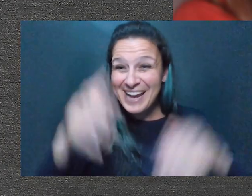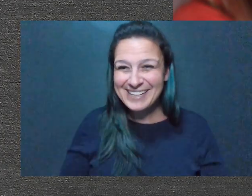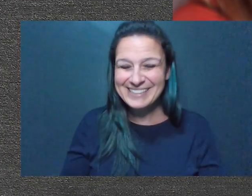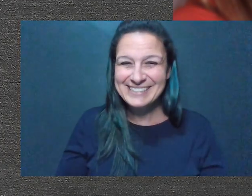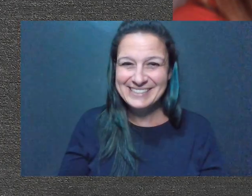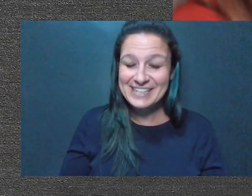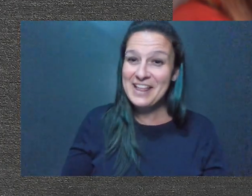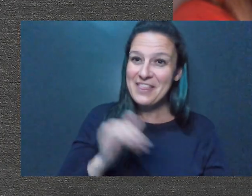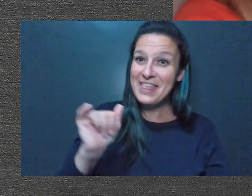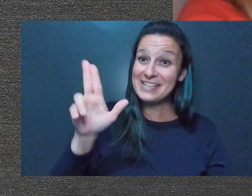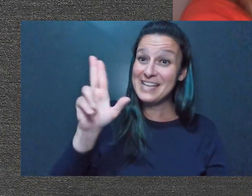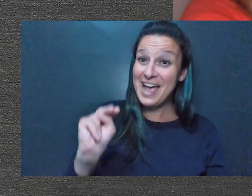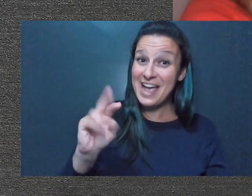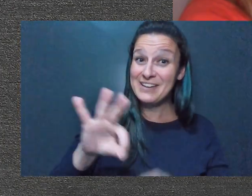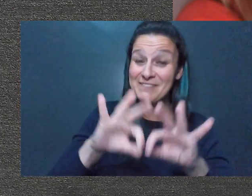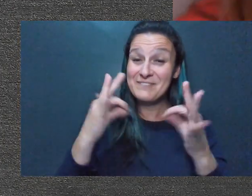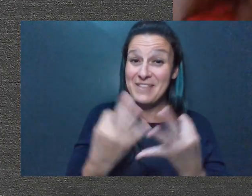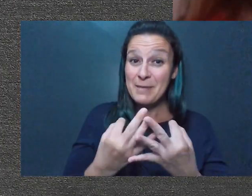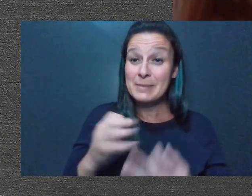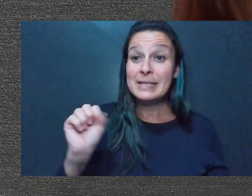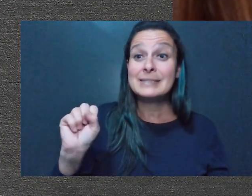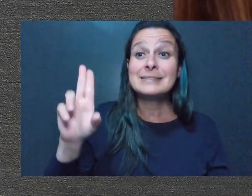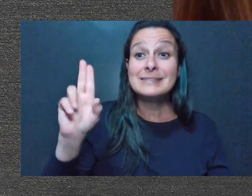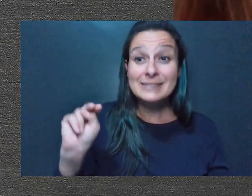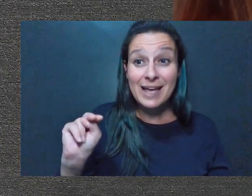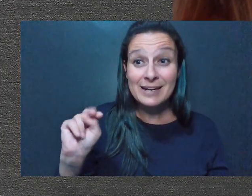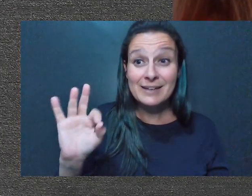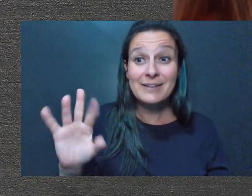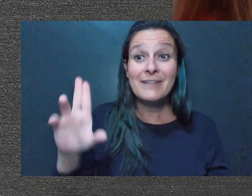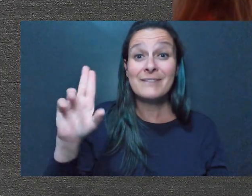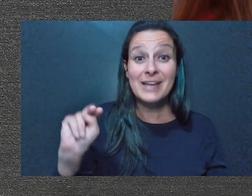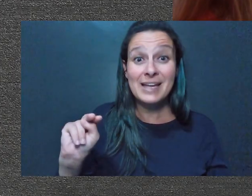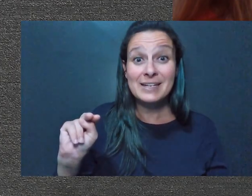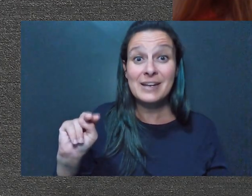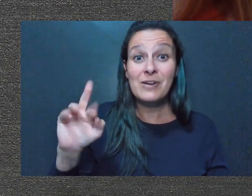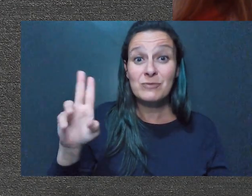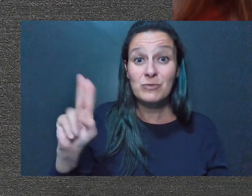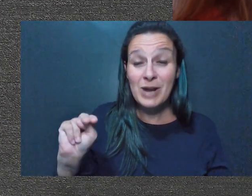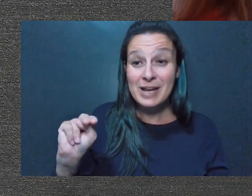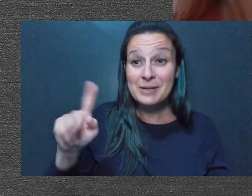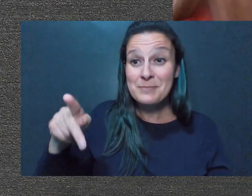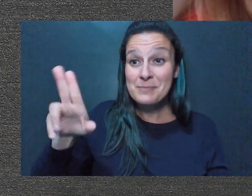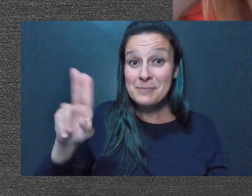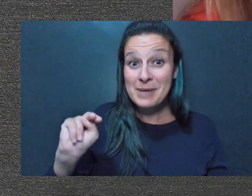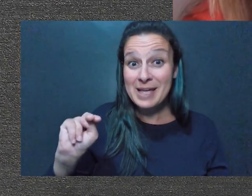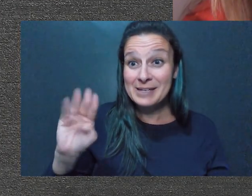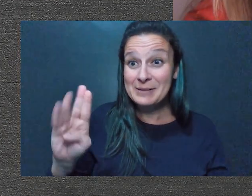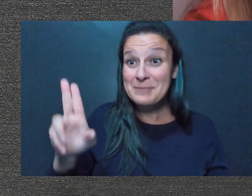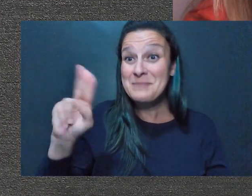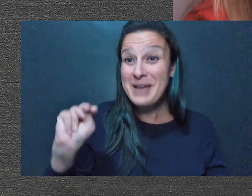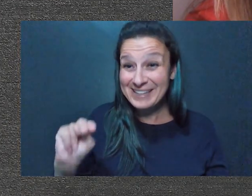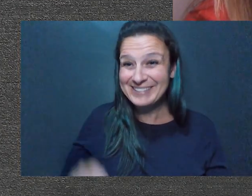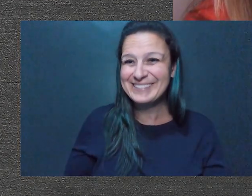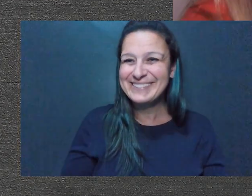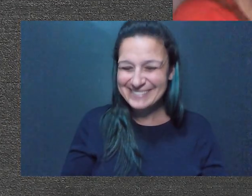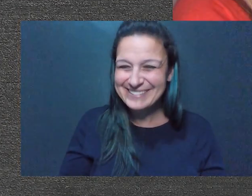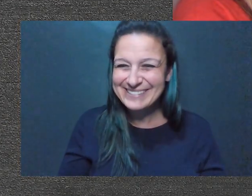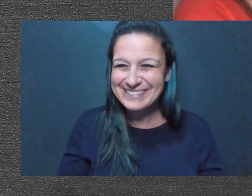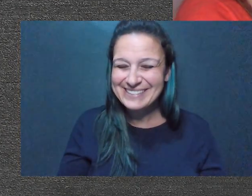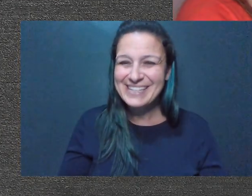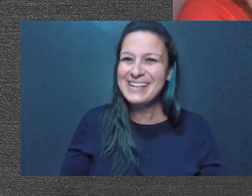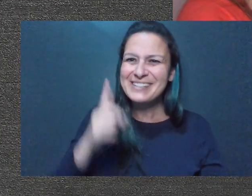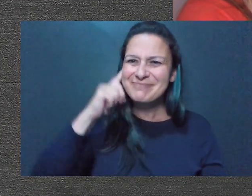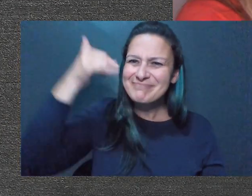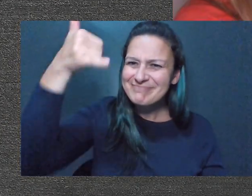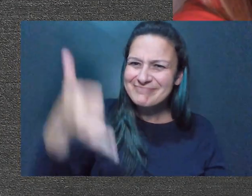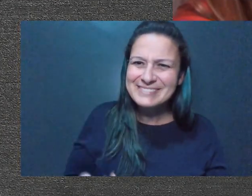Hooray! That's the Un family. Sun, fun, run, pun, bun. They